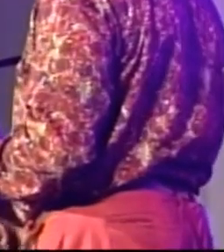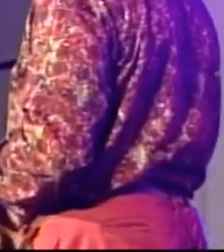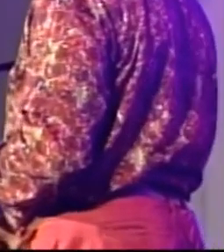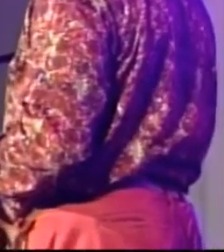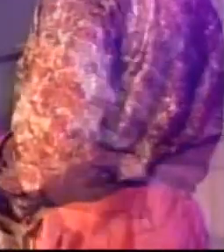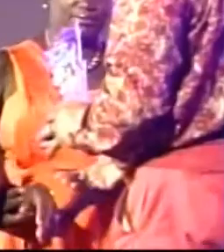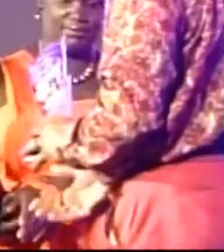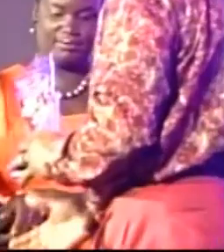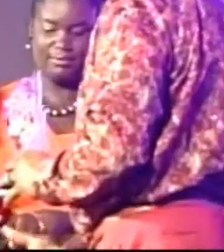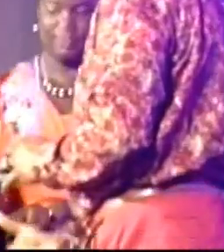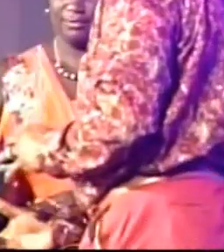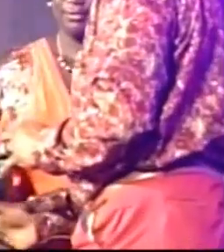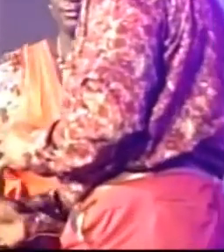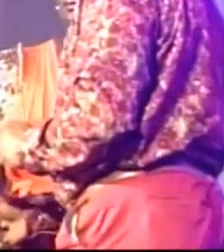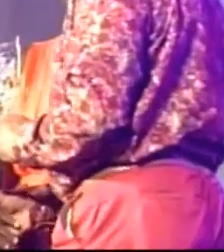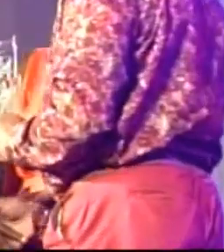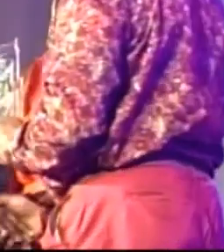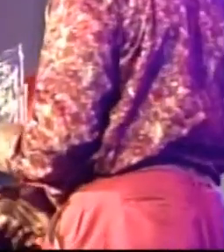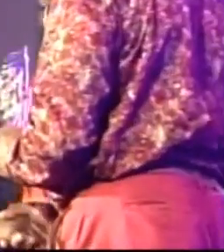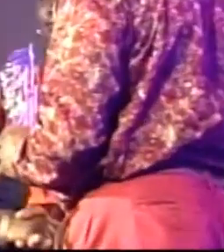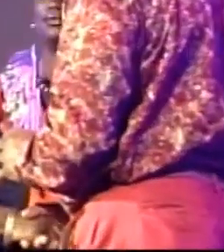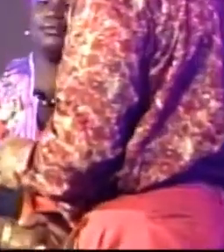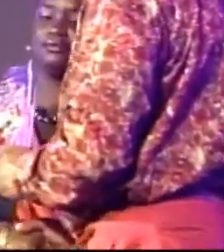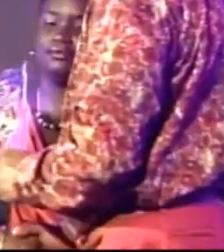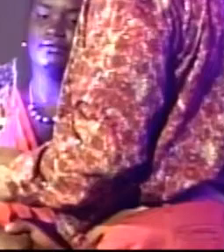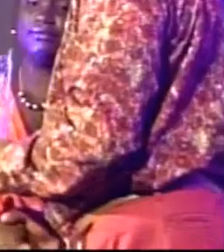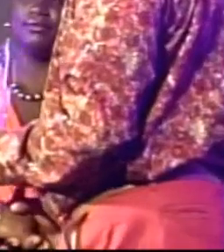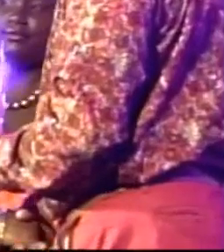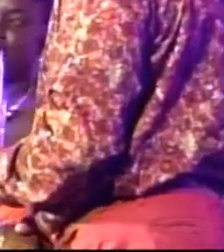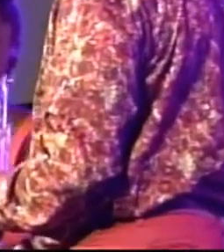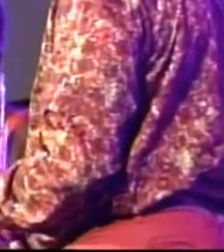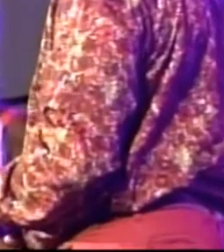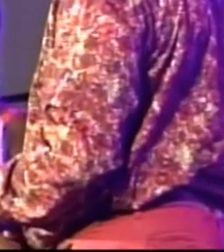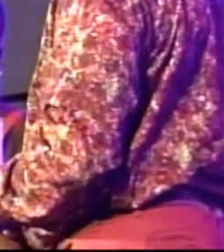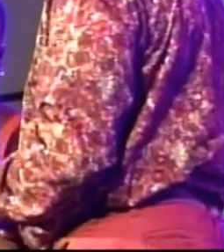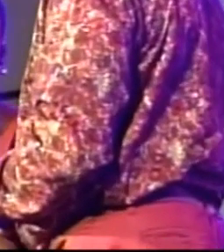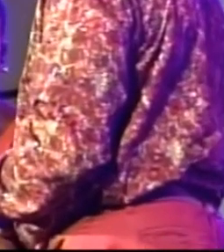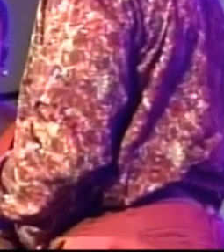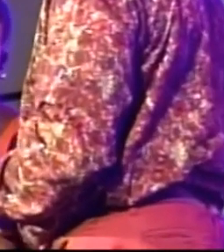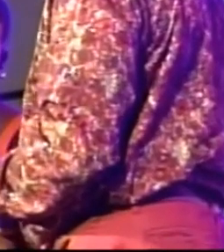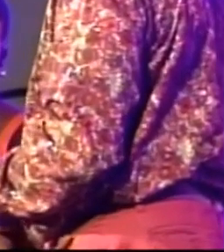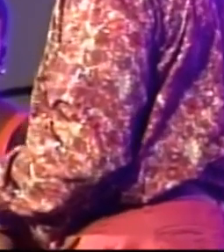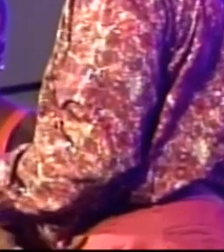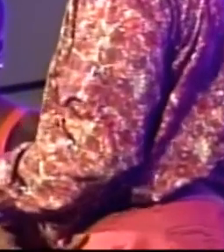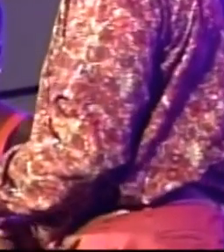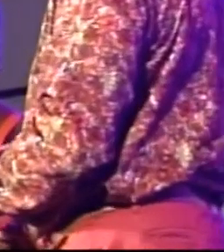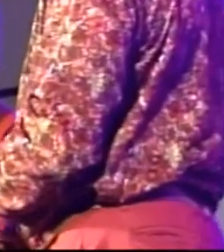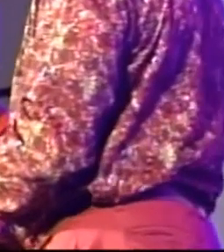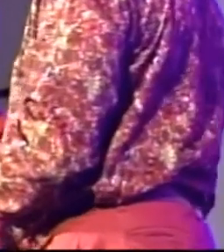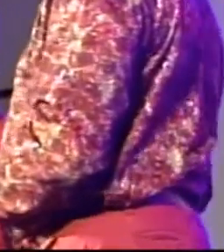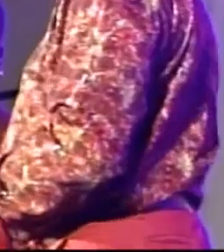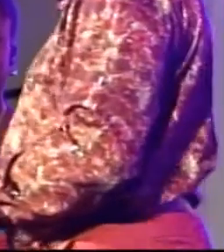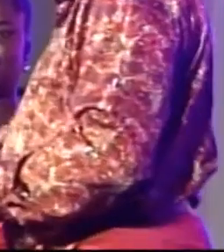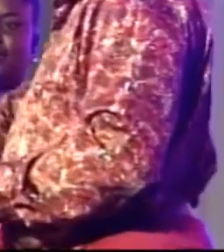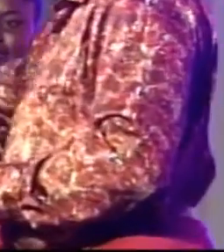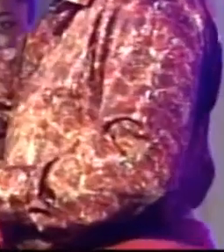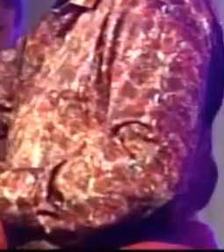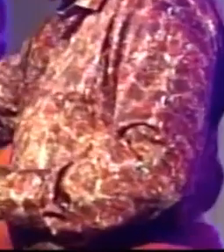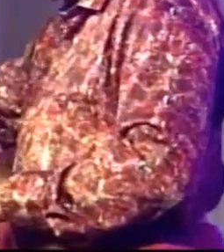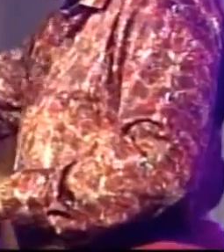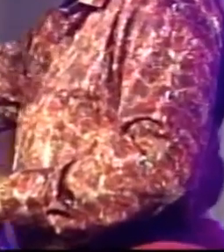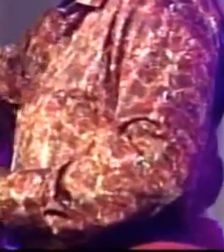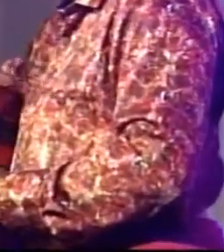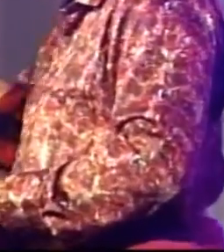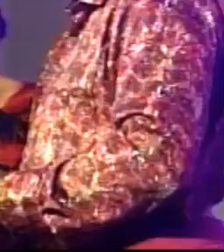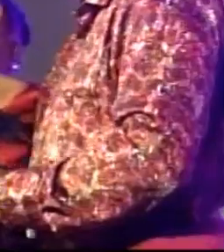as they sat back and enjoyed and watched several Barbadian entertainers display their talent in music, song, and